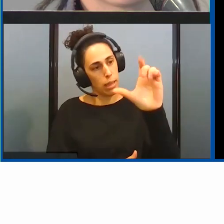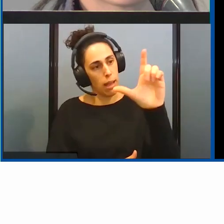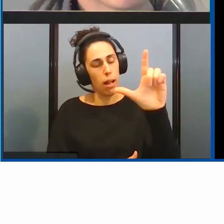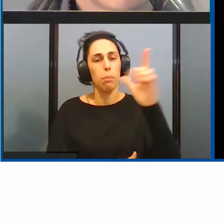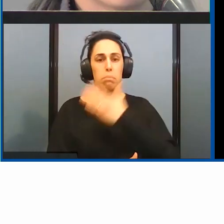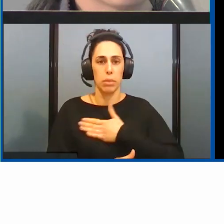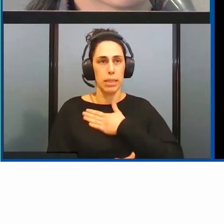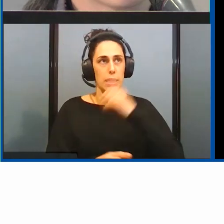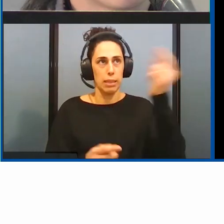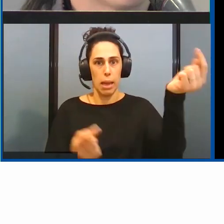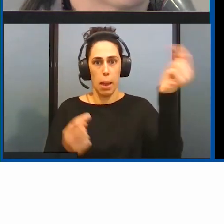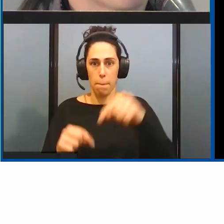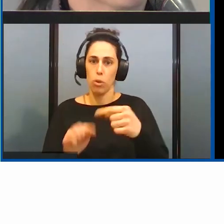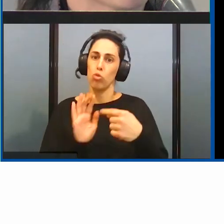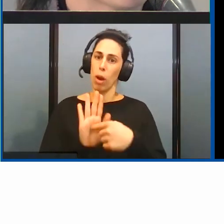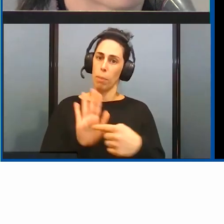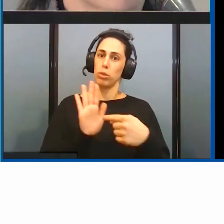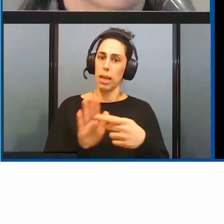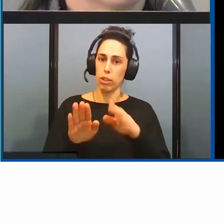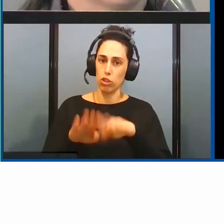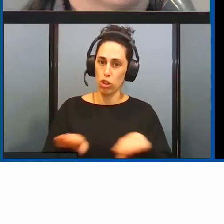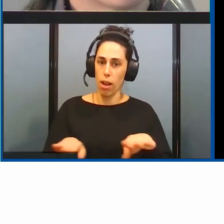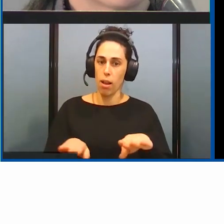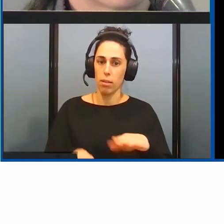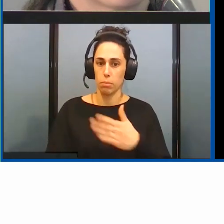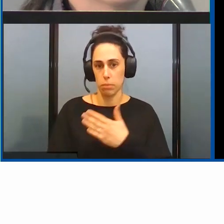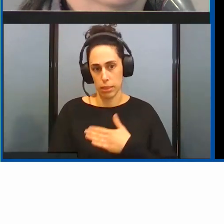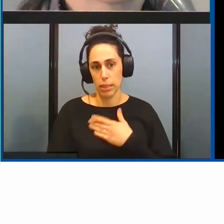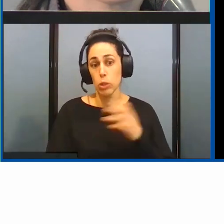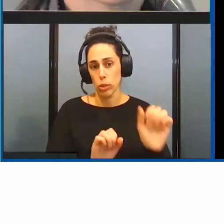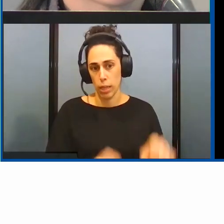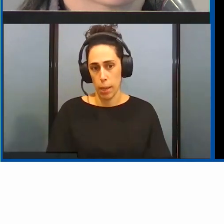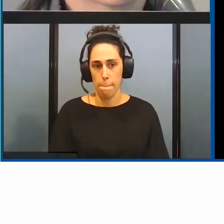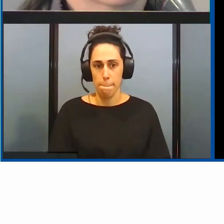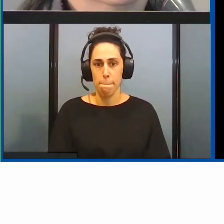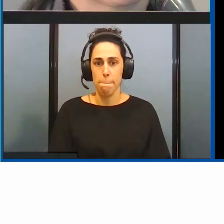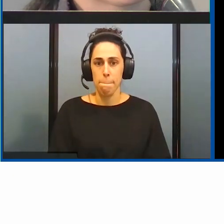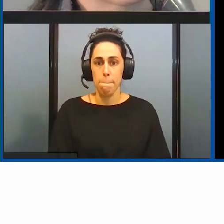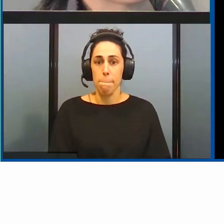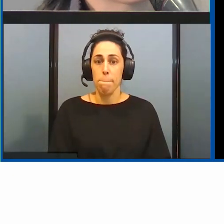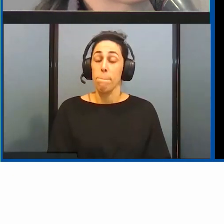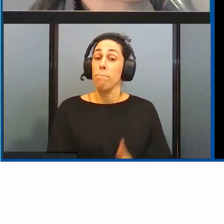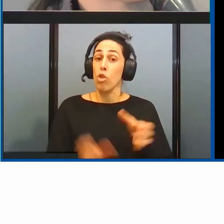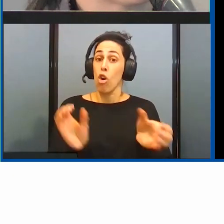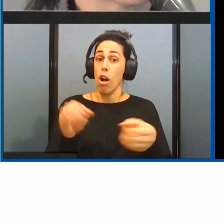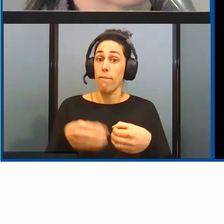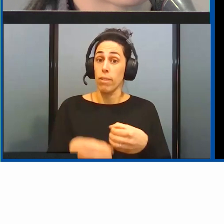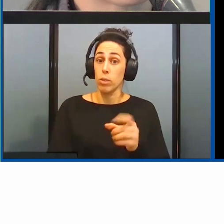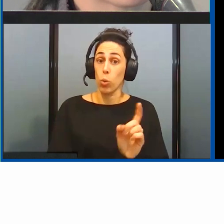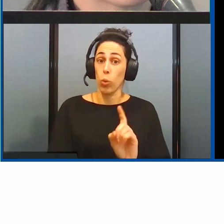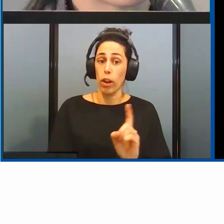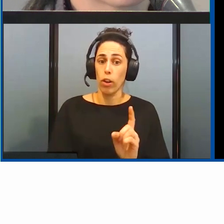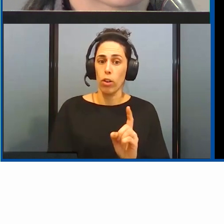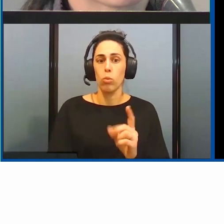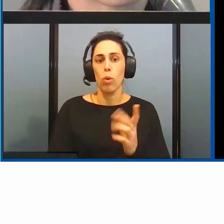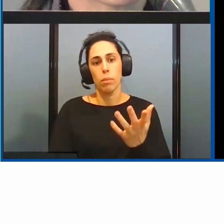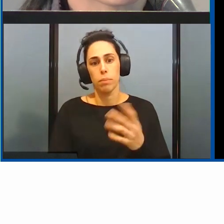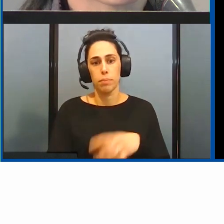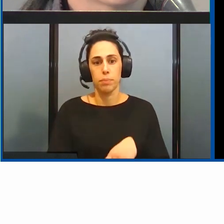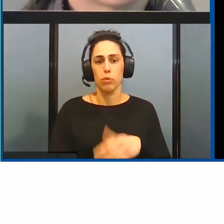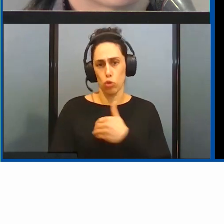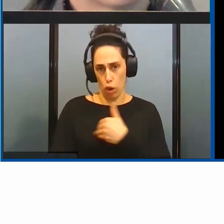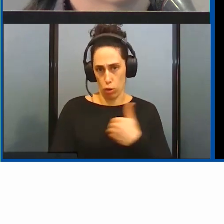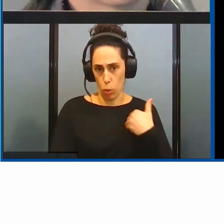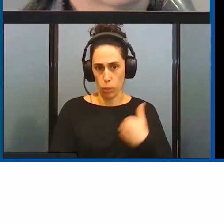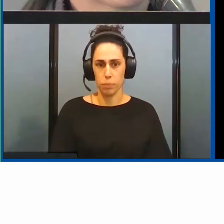They have in-house, they're located in Toronto. Their home office there's about 20 lawyers and 20 social workers to do